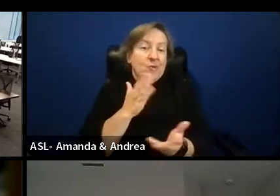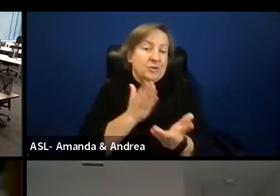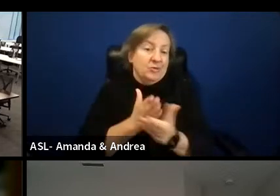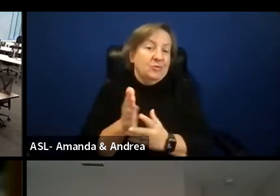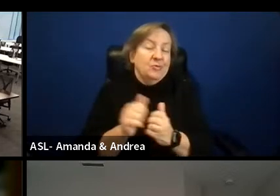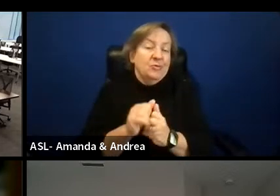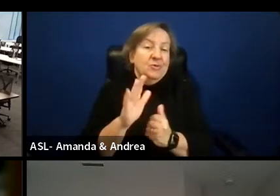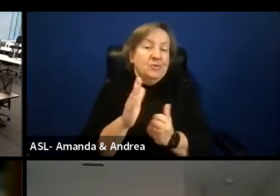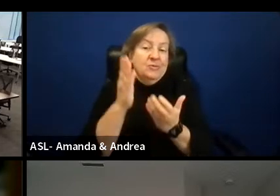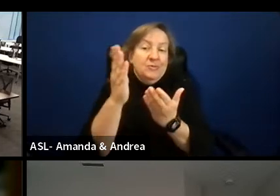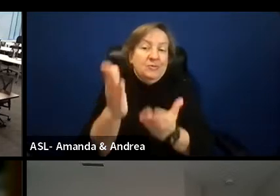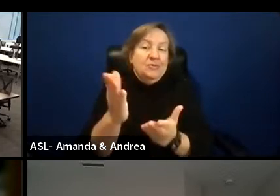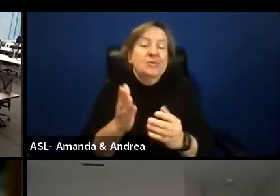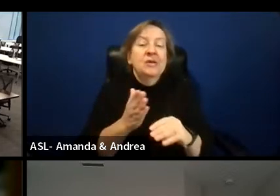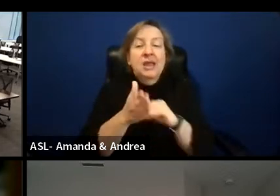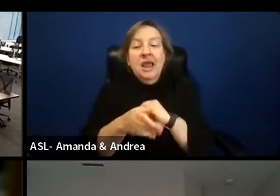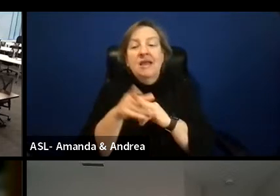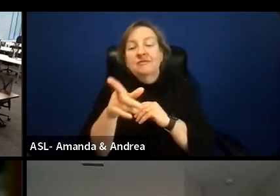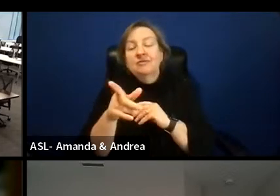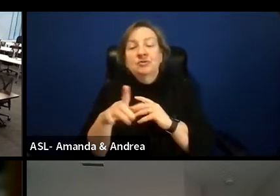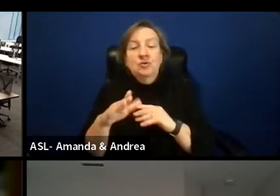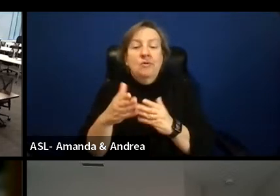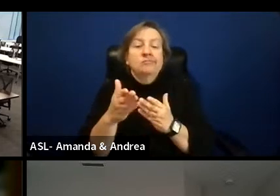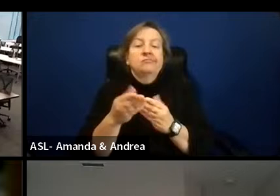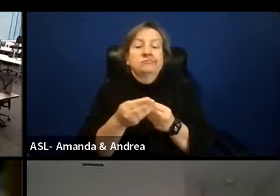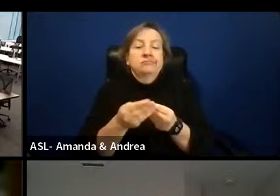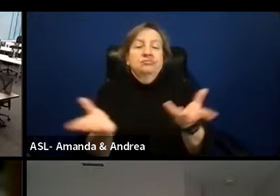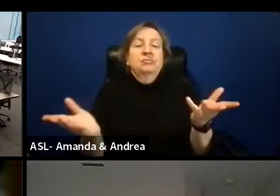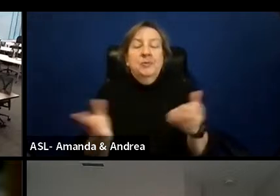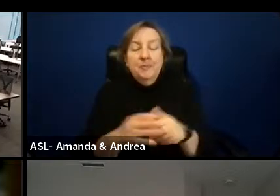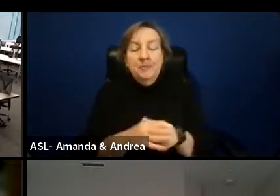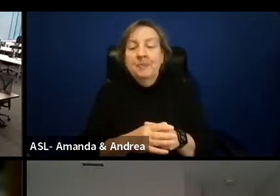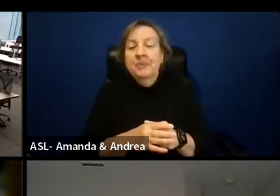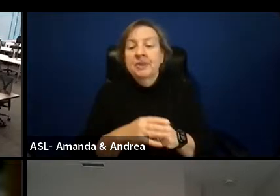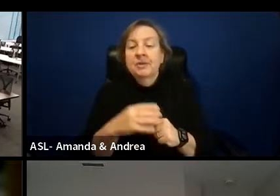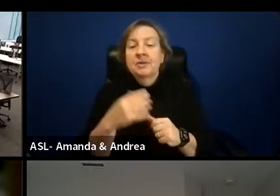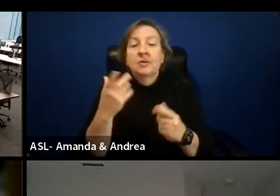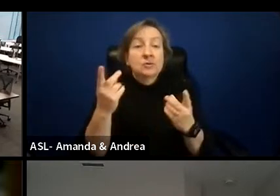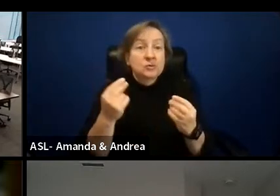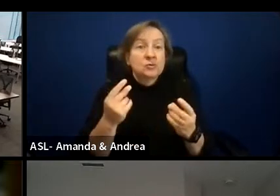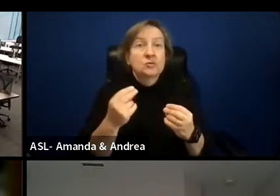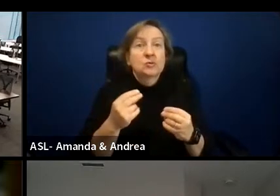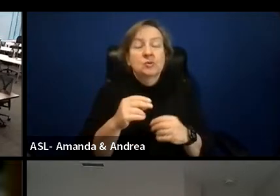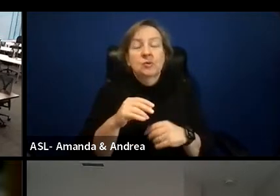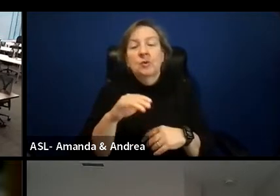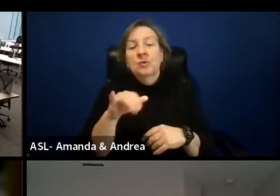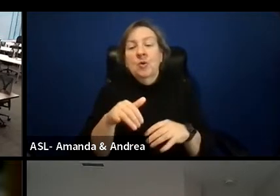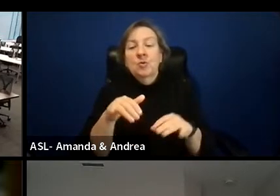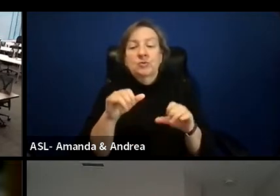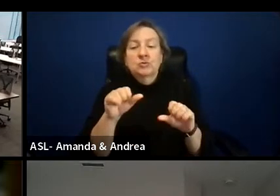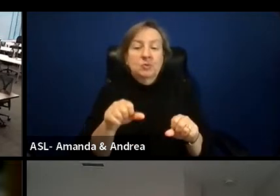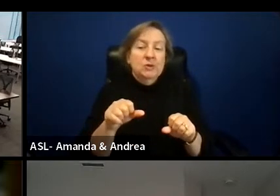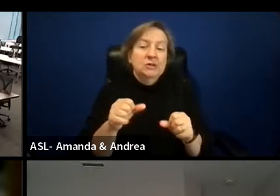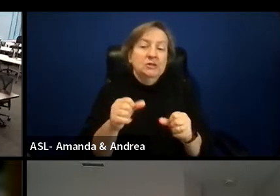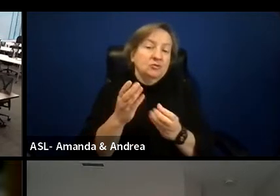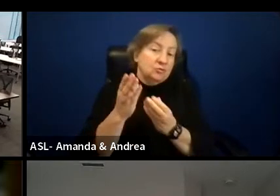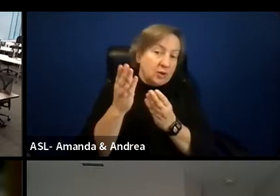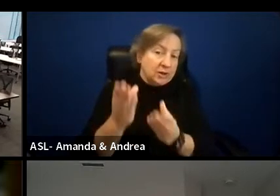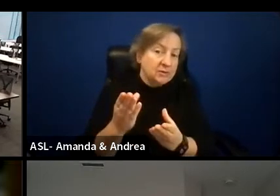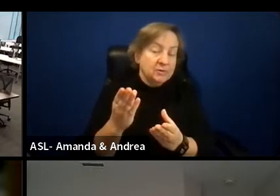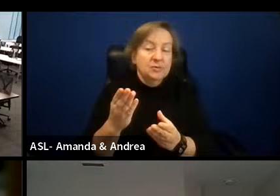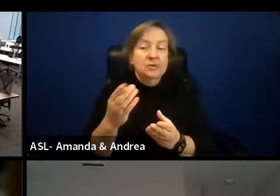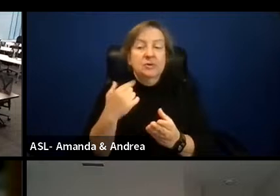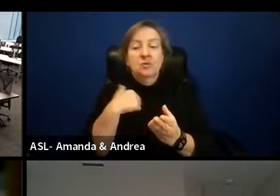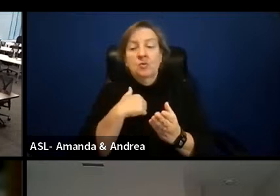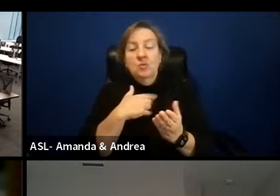your recommendations after you've put them on the table. What we've been doing is taking these potential recommendations, taking them